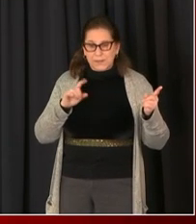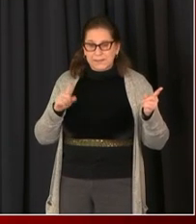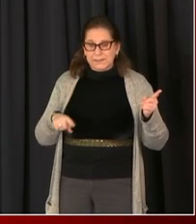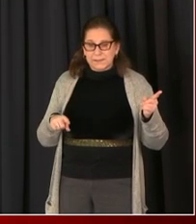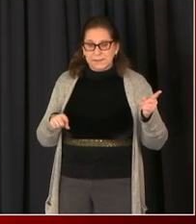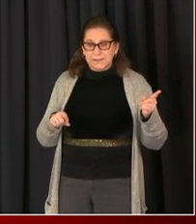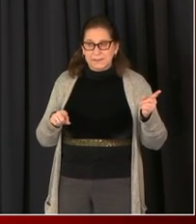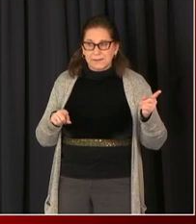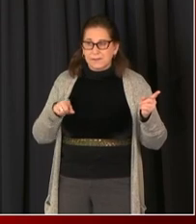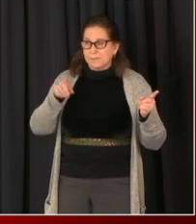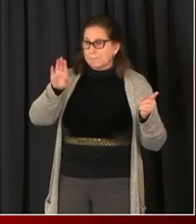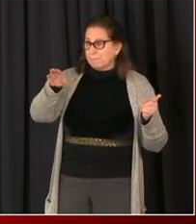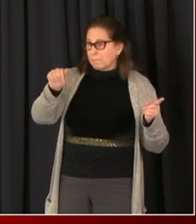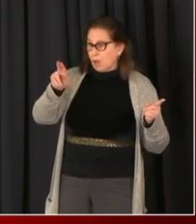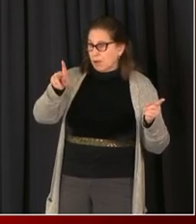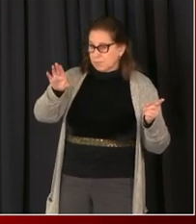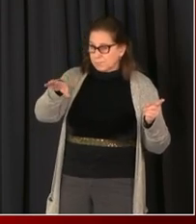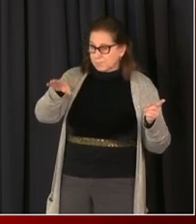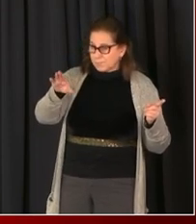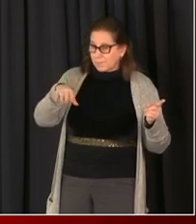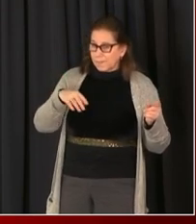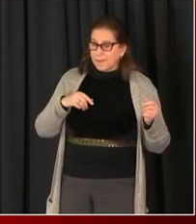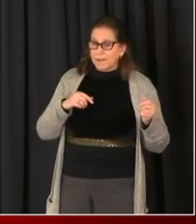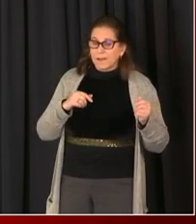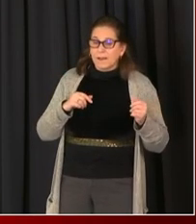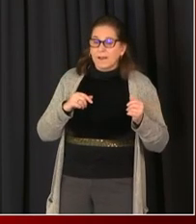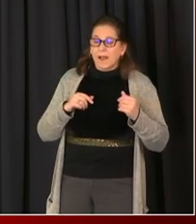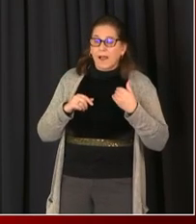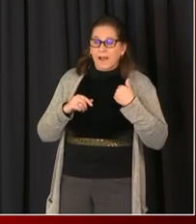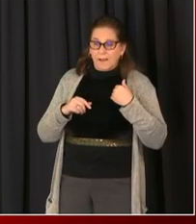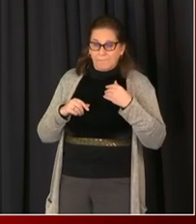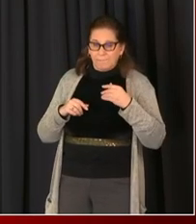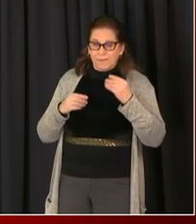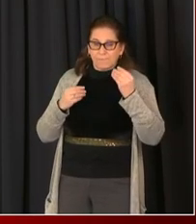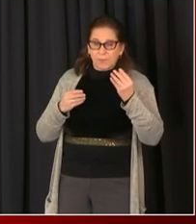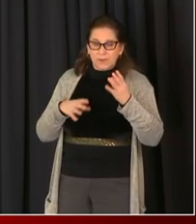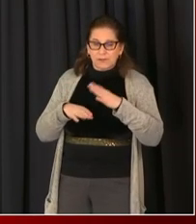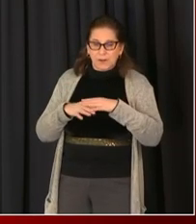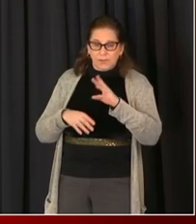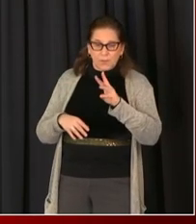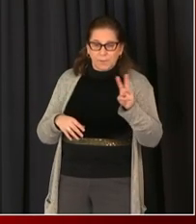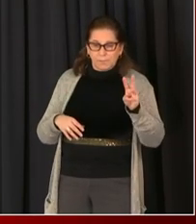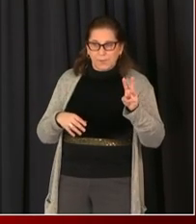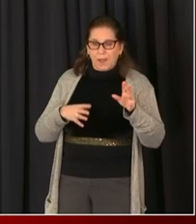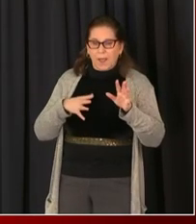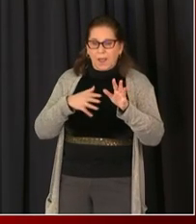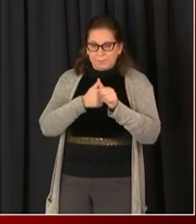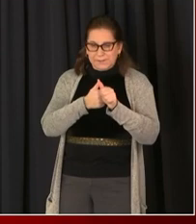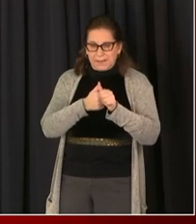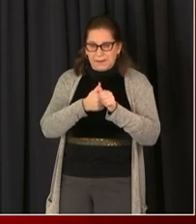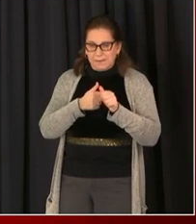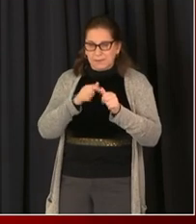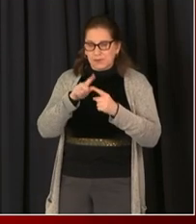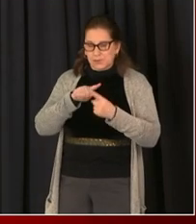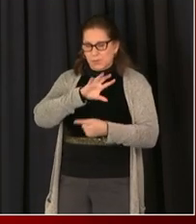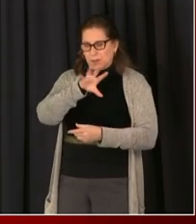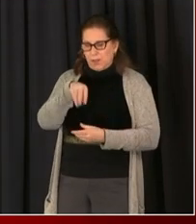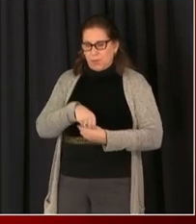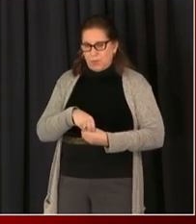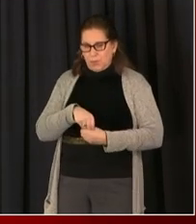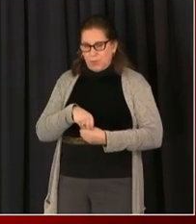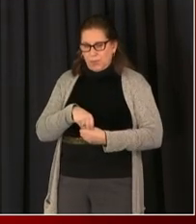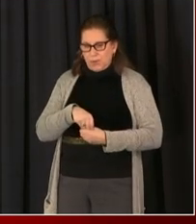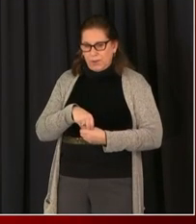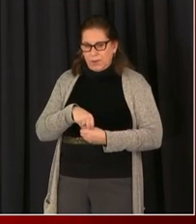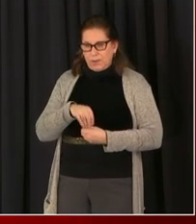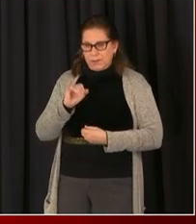updated to account for insurance, but we can look into some of the issues that you're raising. Okay, and then if